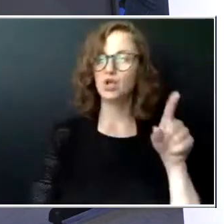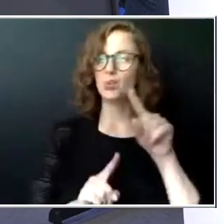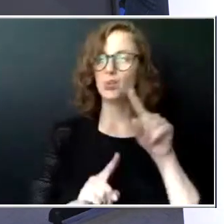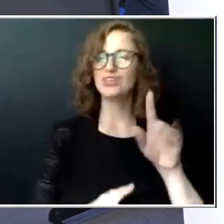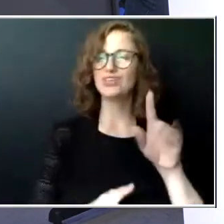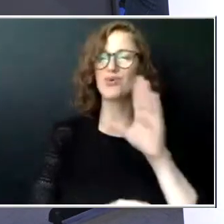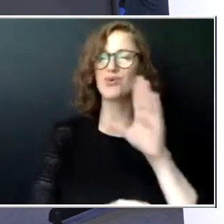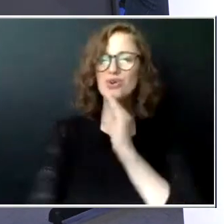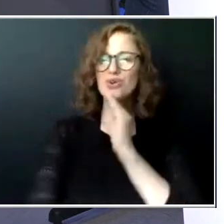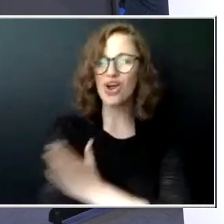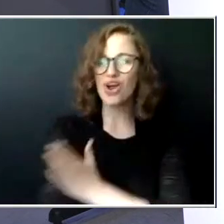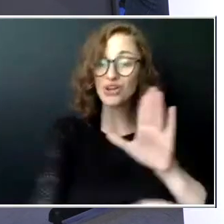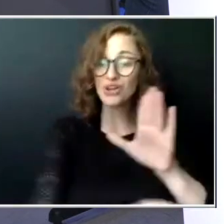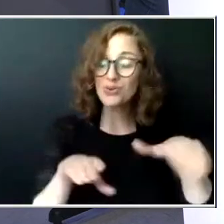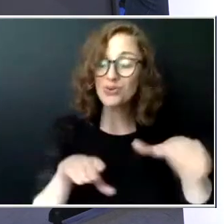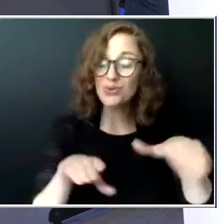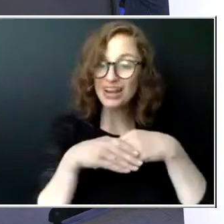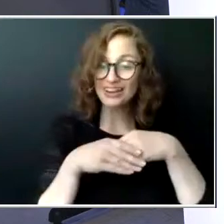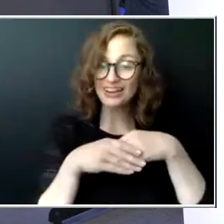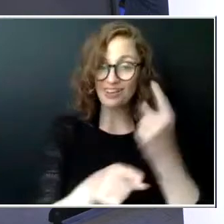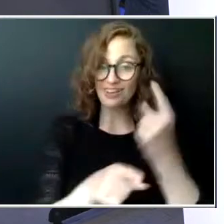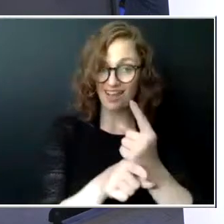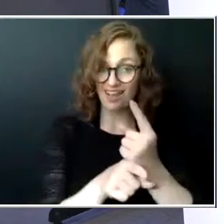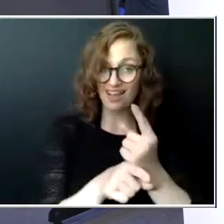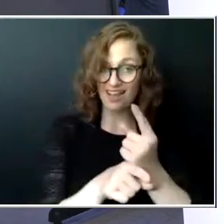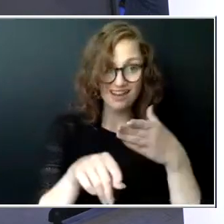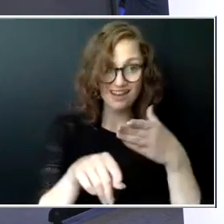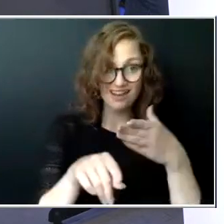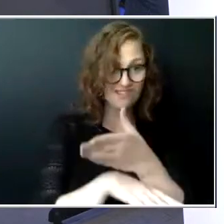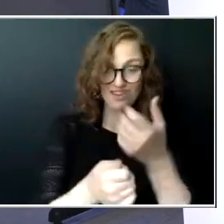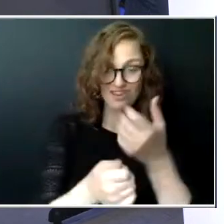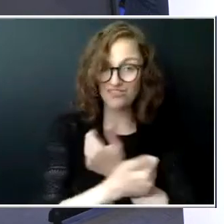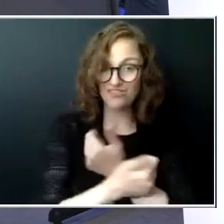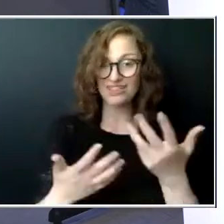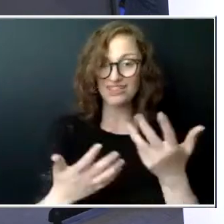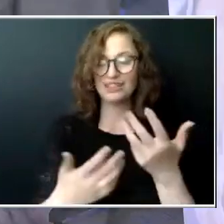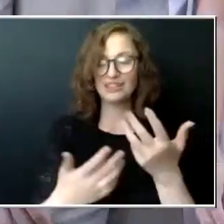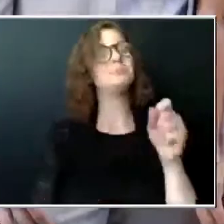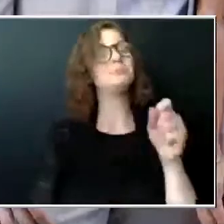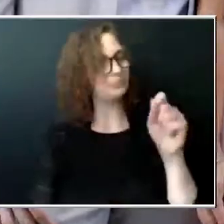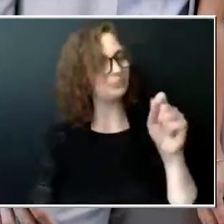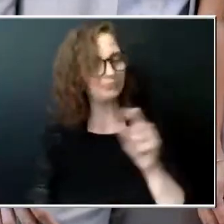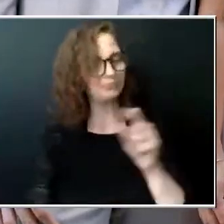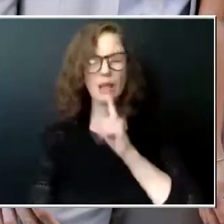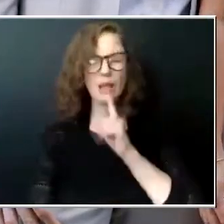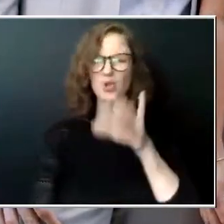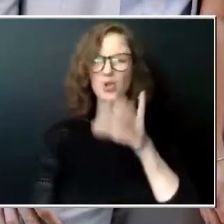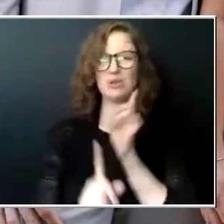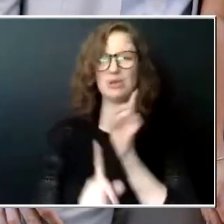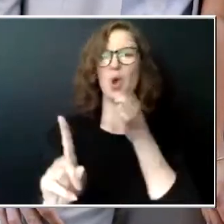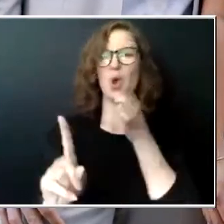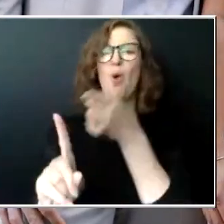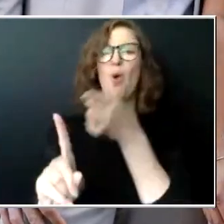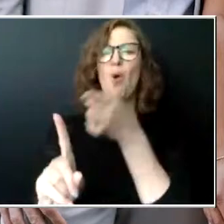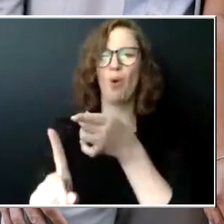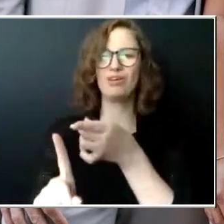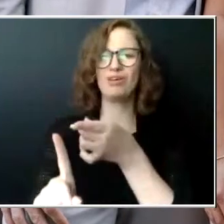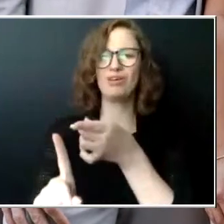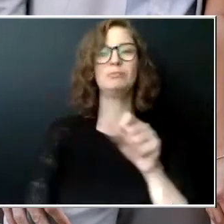right. After all of this was over? After all of that, yeah. That must have been a big goal to get you there. Well, yeah, it was,